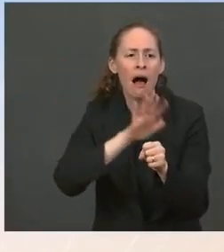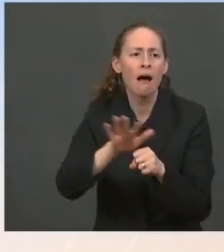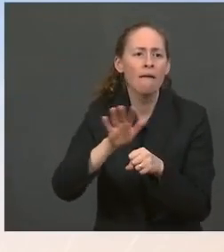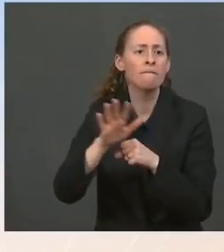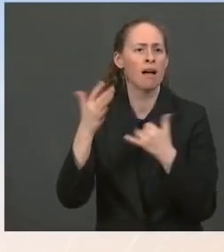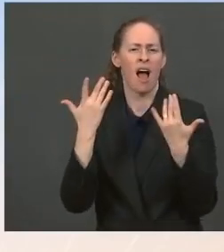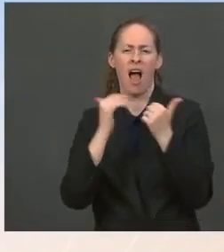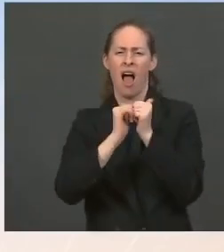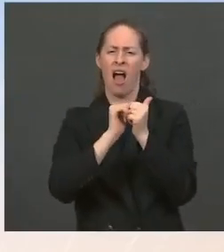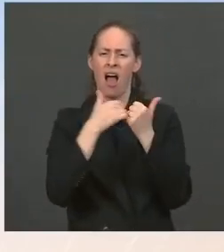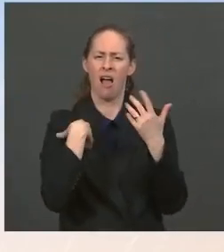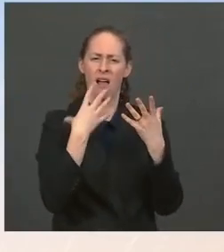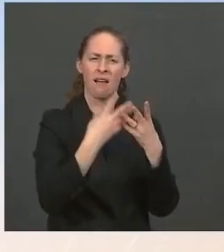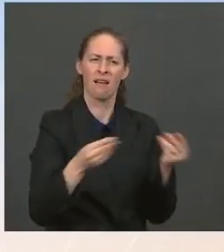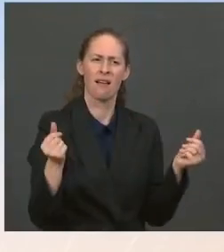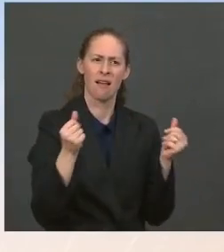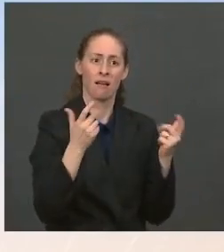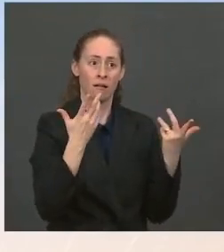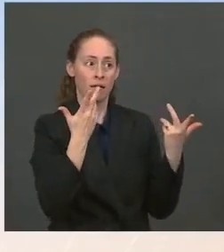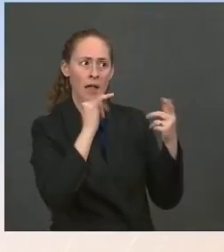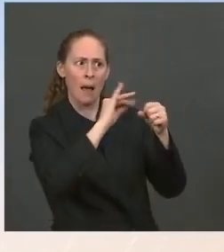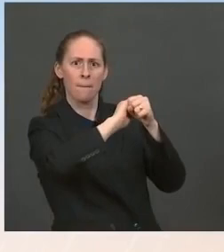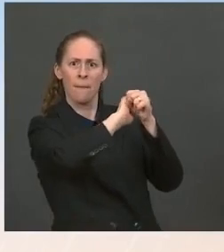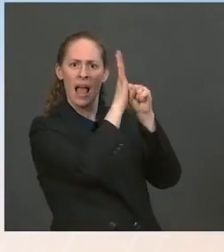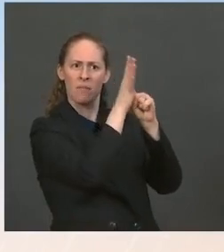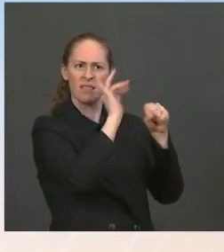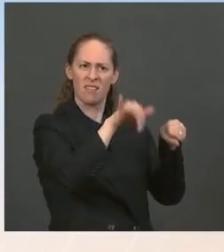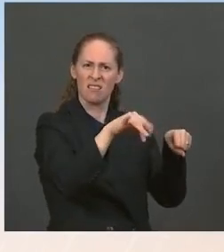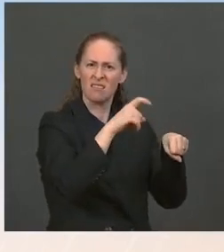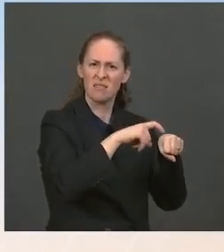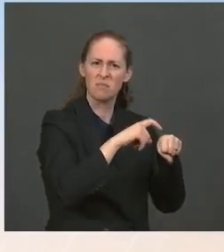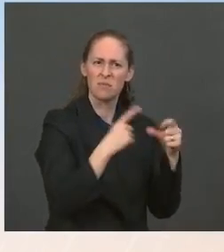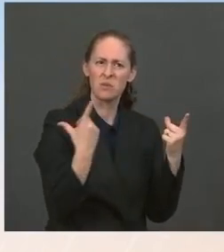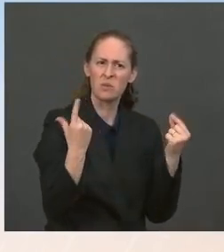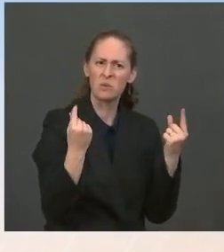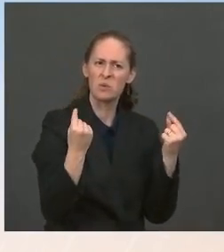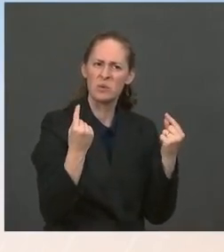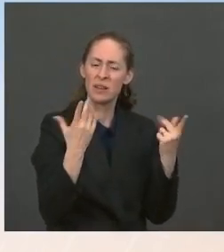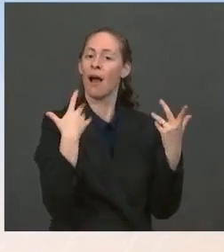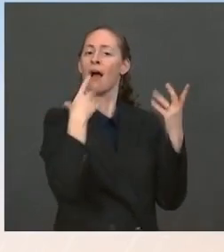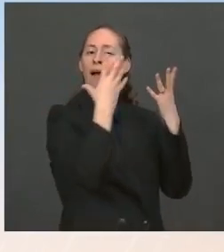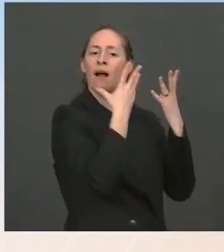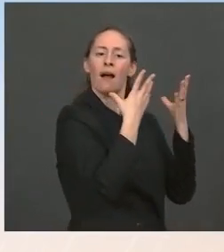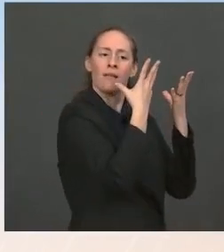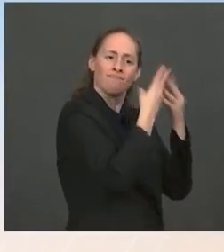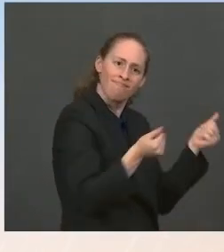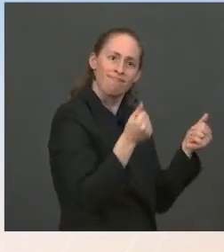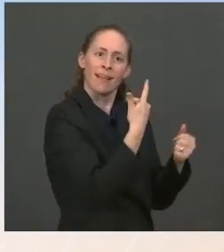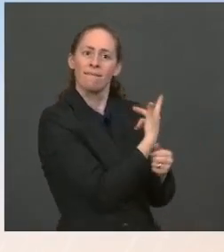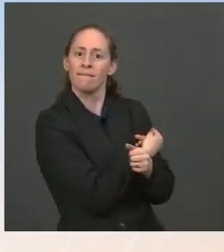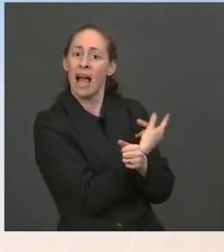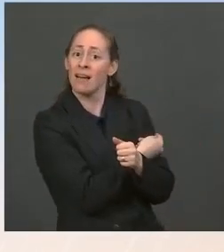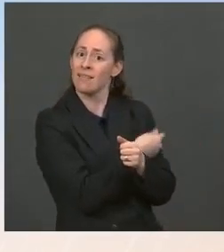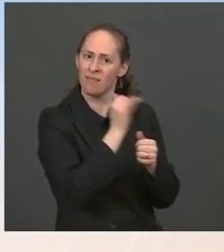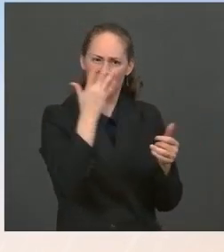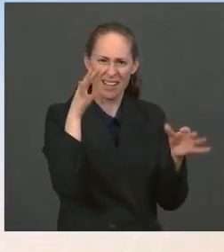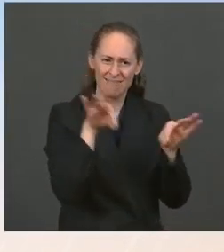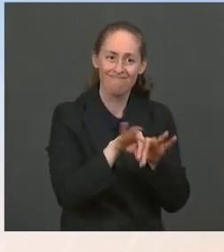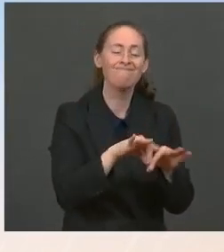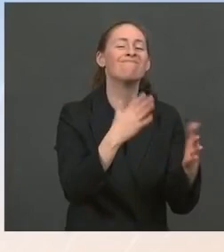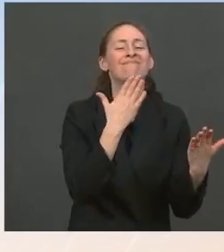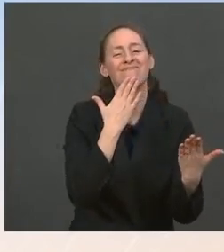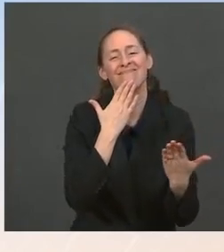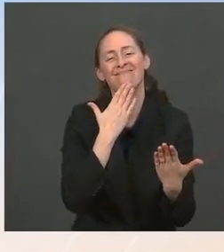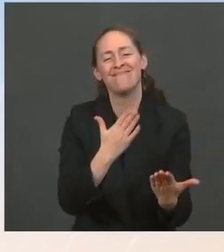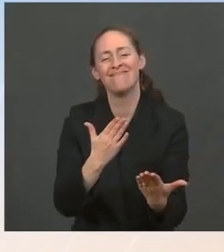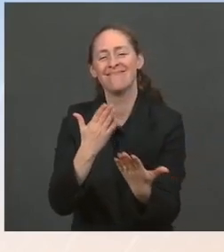And that's why the vaccine push is so important. Okay, great. Thank you so much. Thanks. Thank you. Thanks again. Really great being with you. Thank you, Mayor. Thank you. Thank you. Thanks.